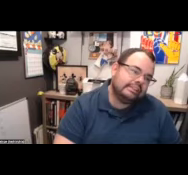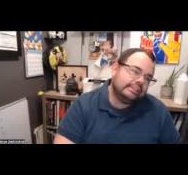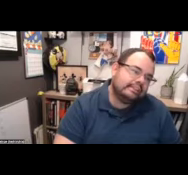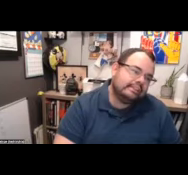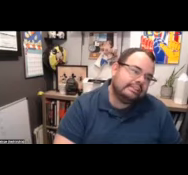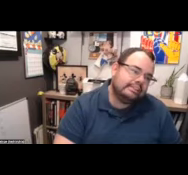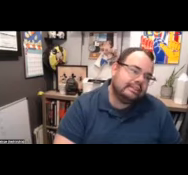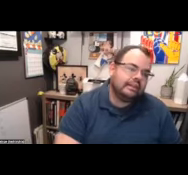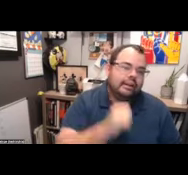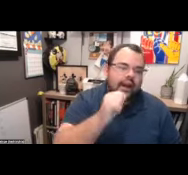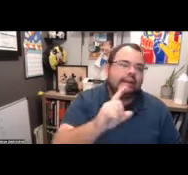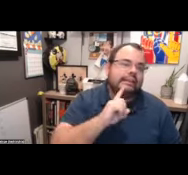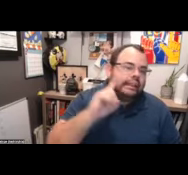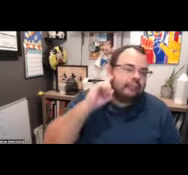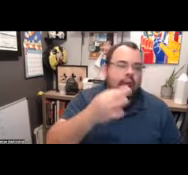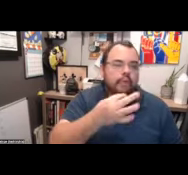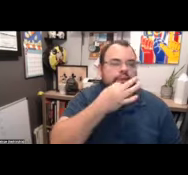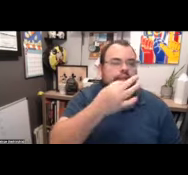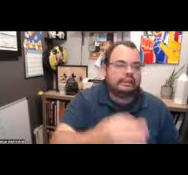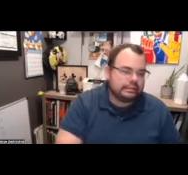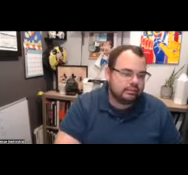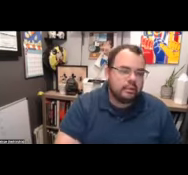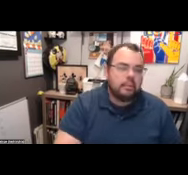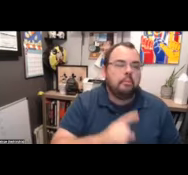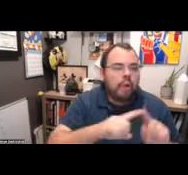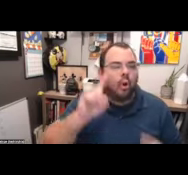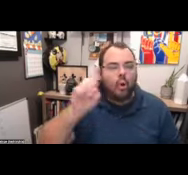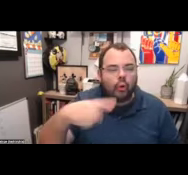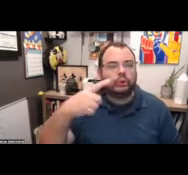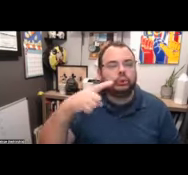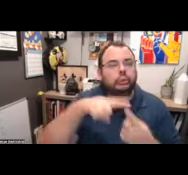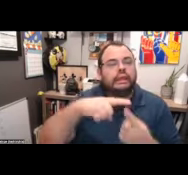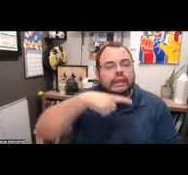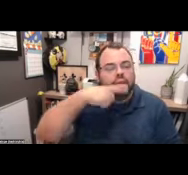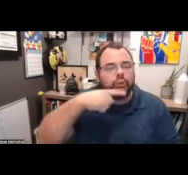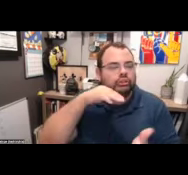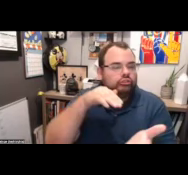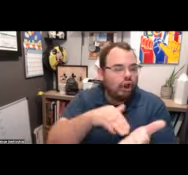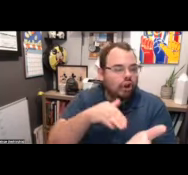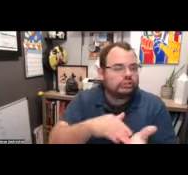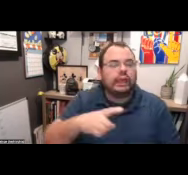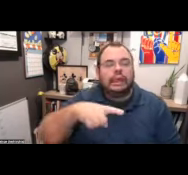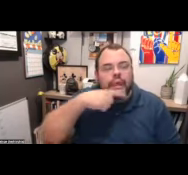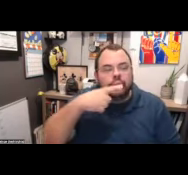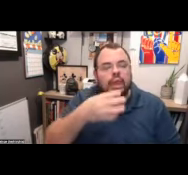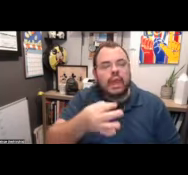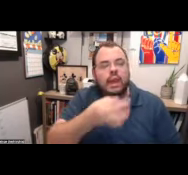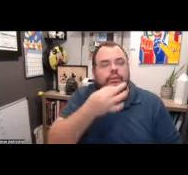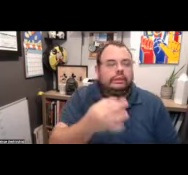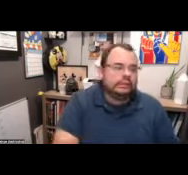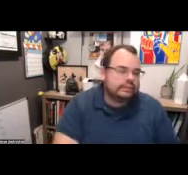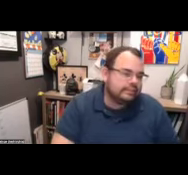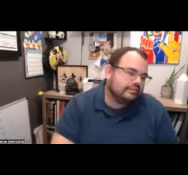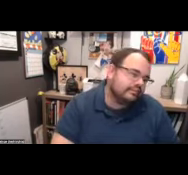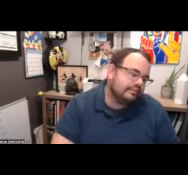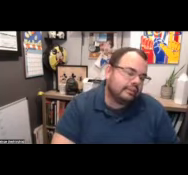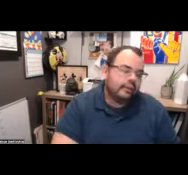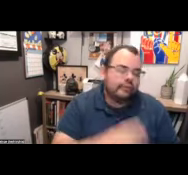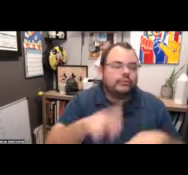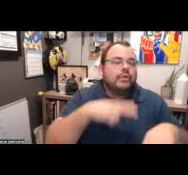Go ahead. Not to their deaf teacher. So not to the deaf experts. Not they listen to